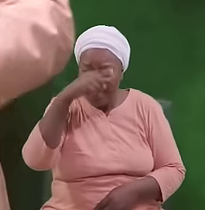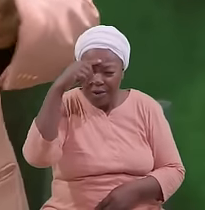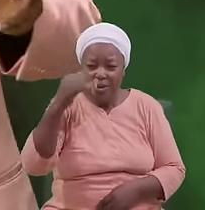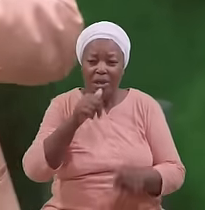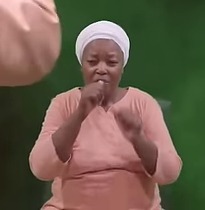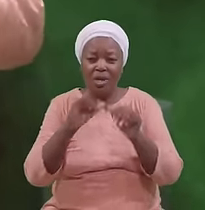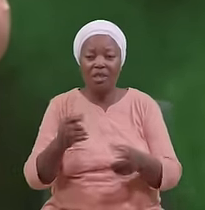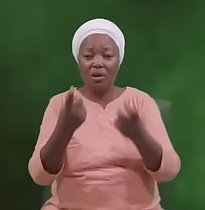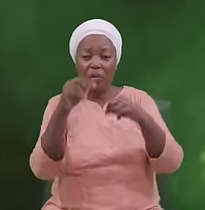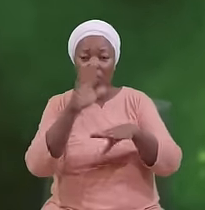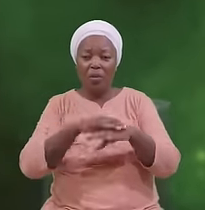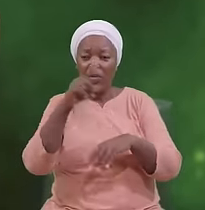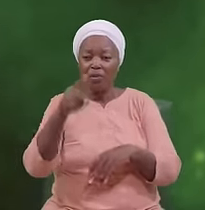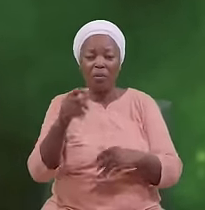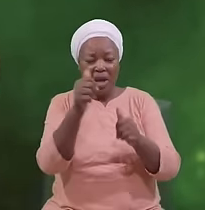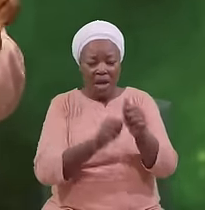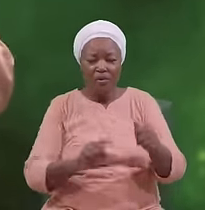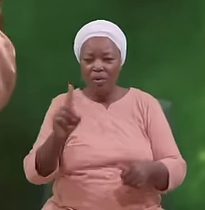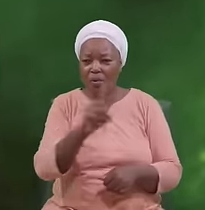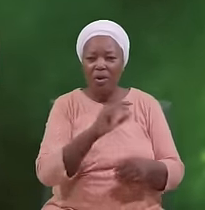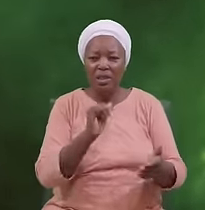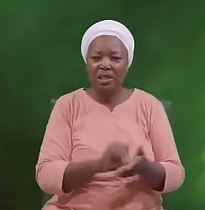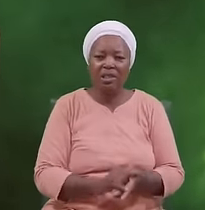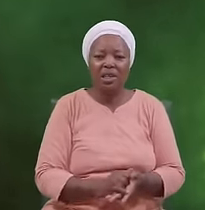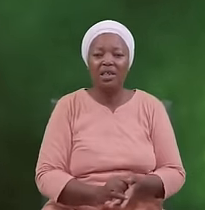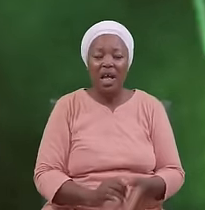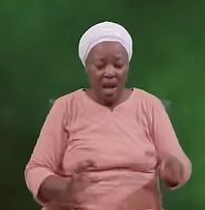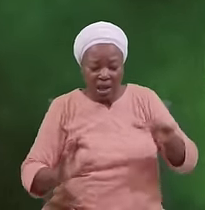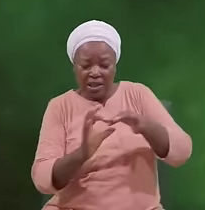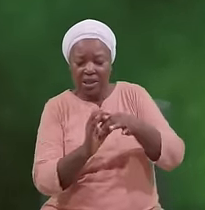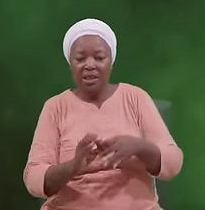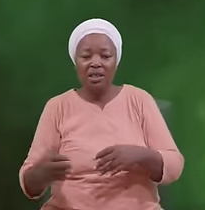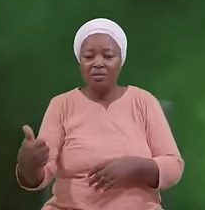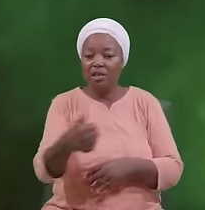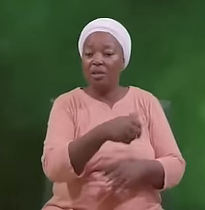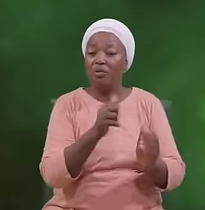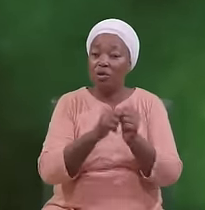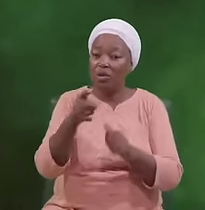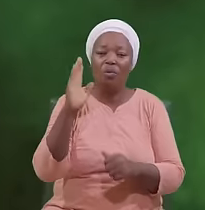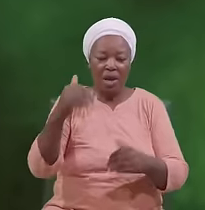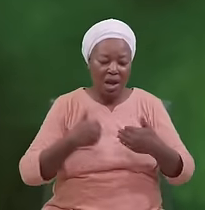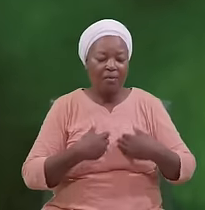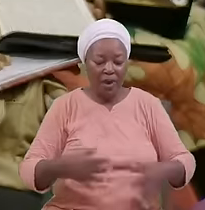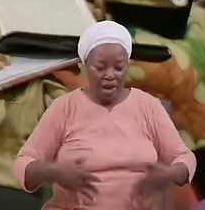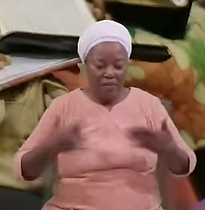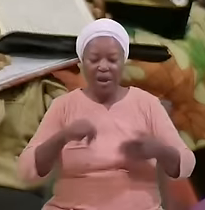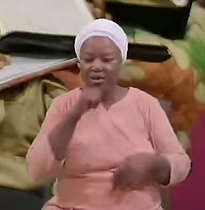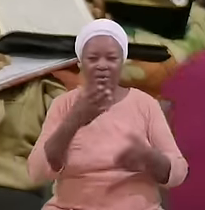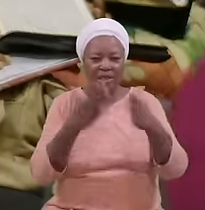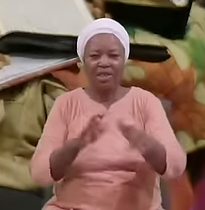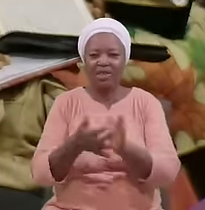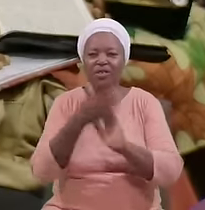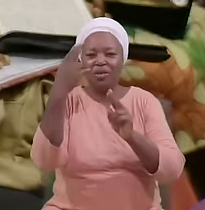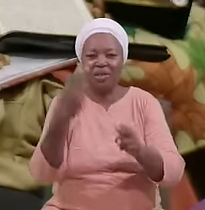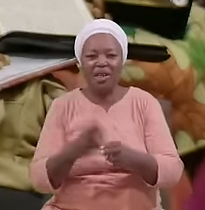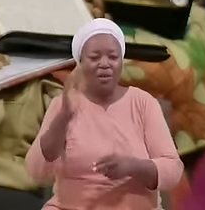comes upon you, everybody that attaches himself to you will have life and not death.